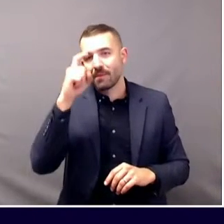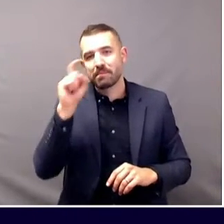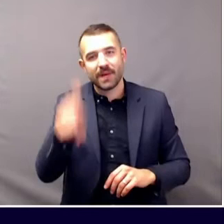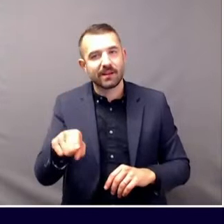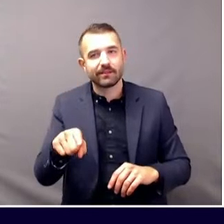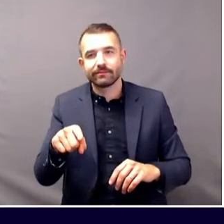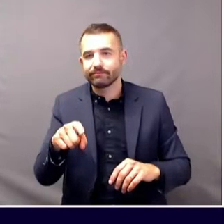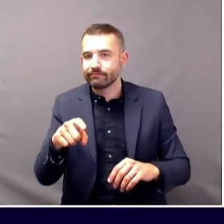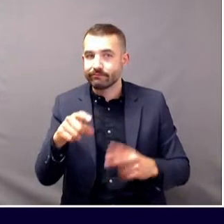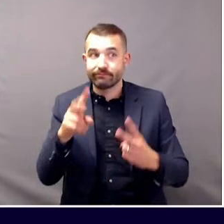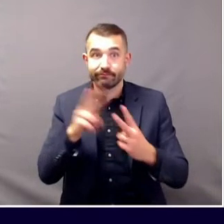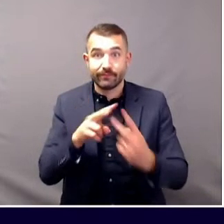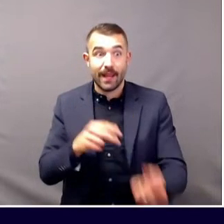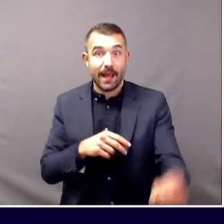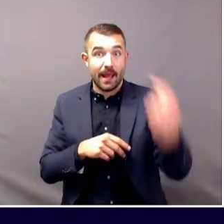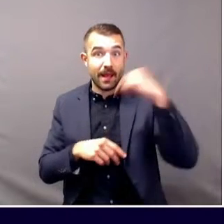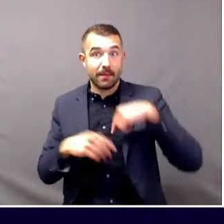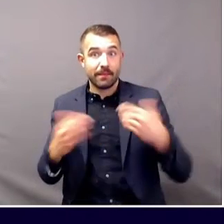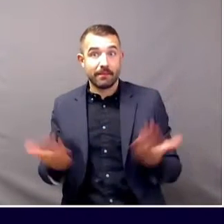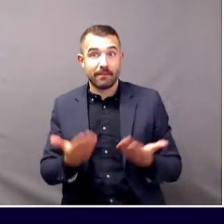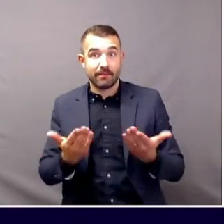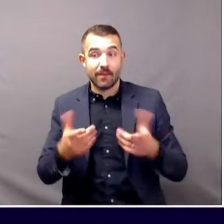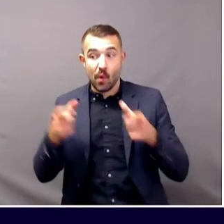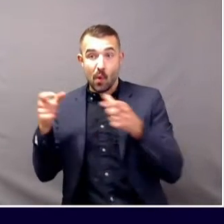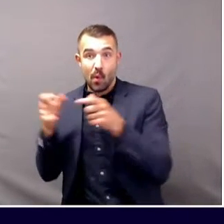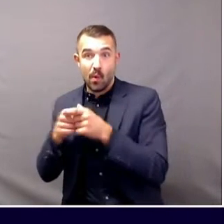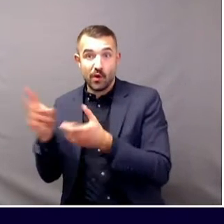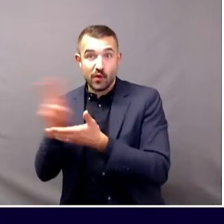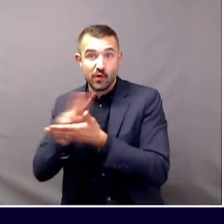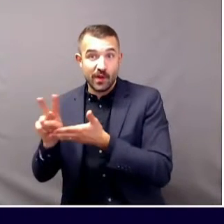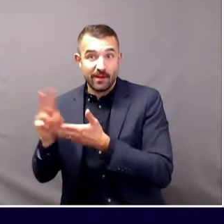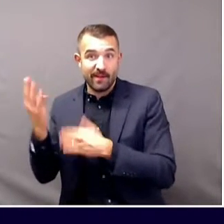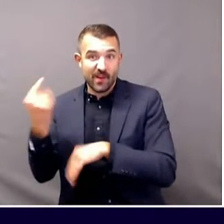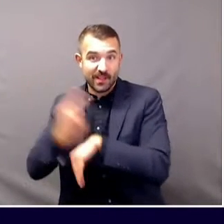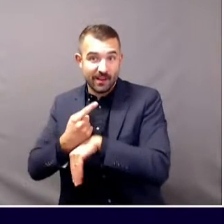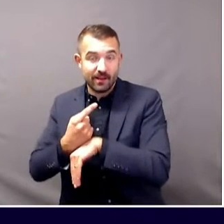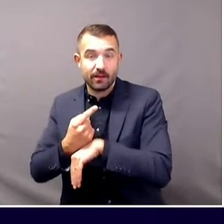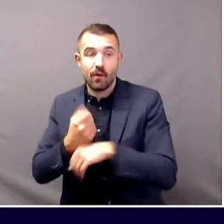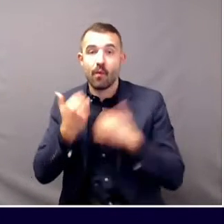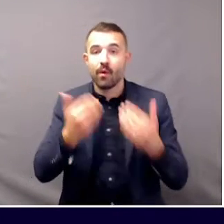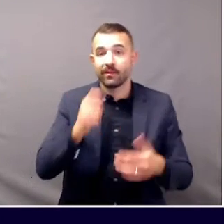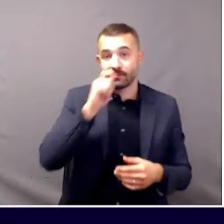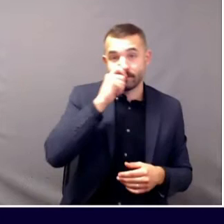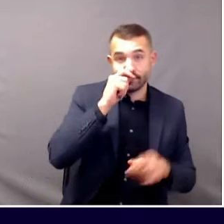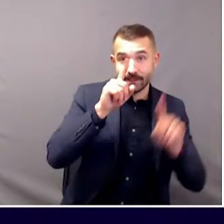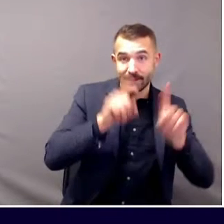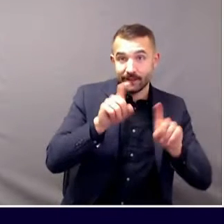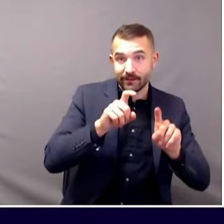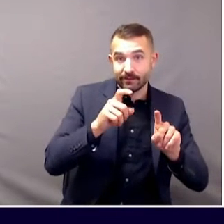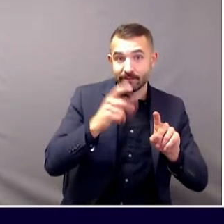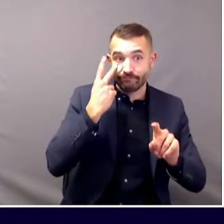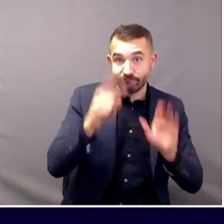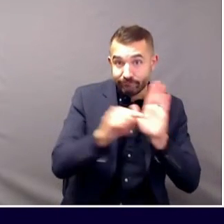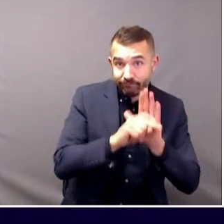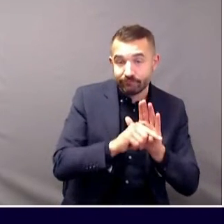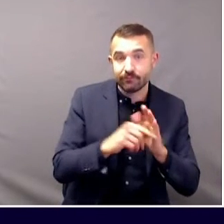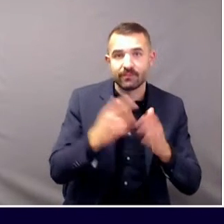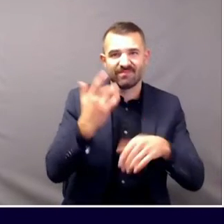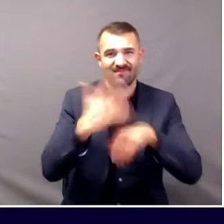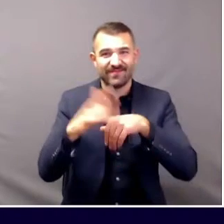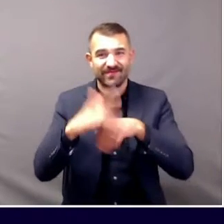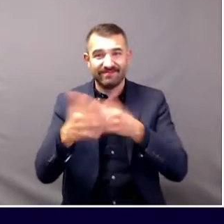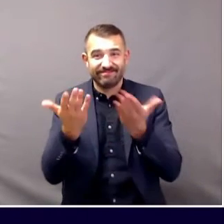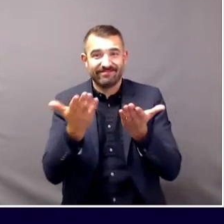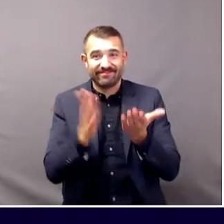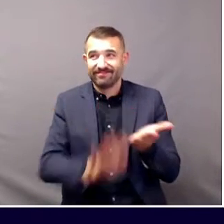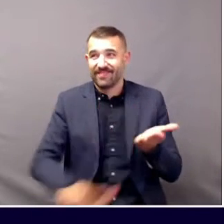back or get a test. We made testing available throughout the state. It should be relatively easy for you to get a test, but that's just yet another step that